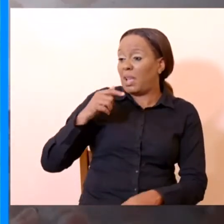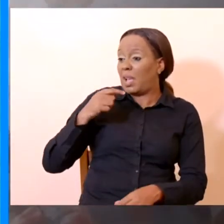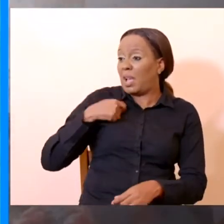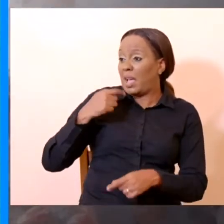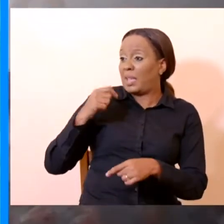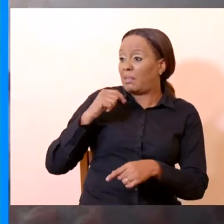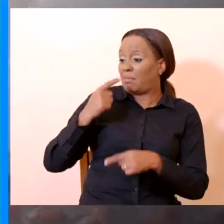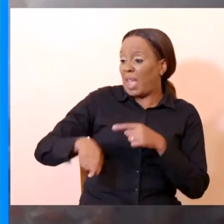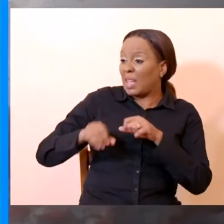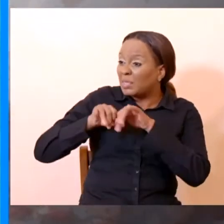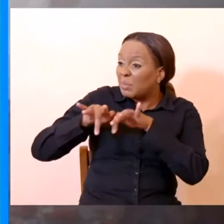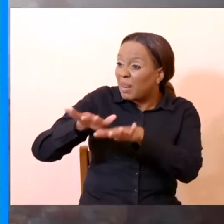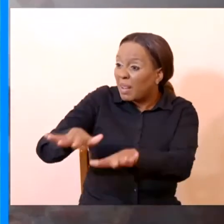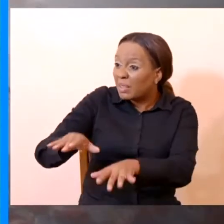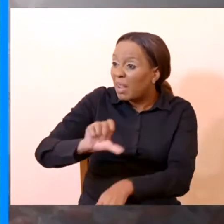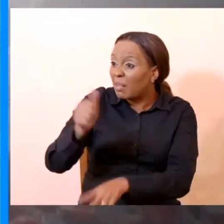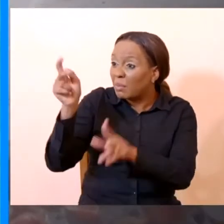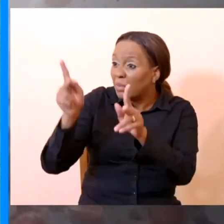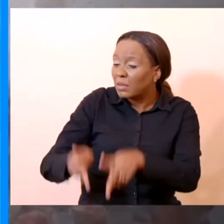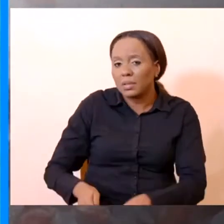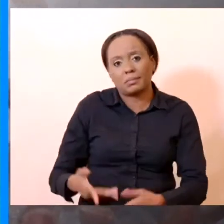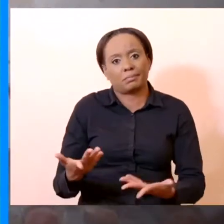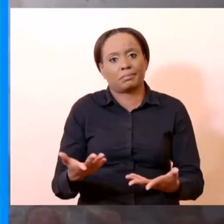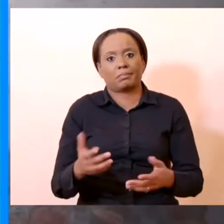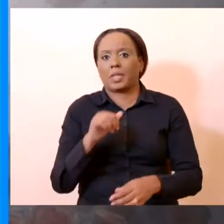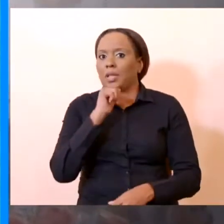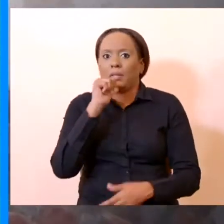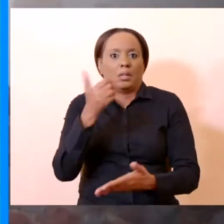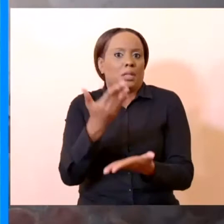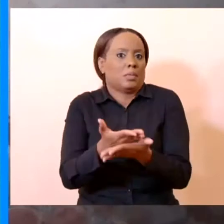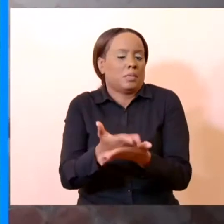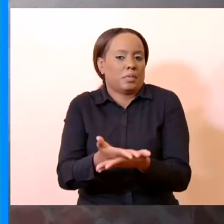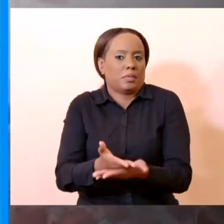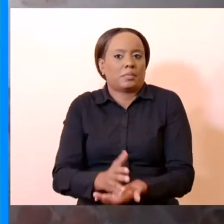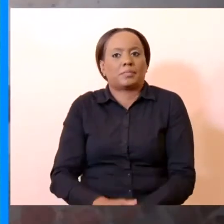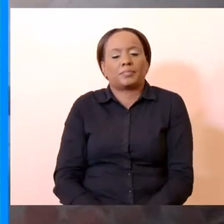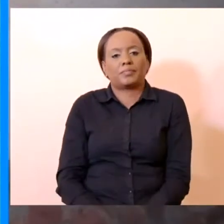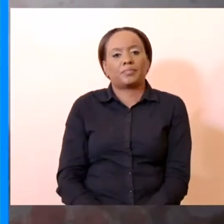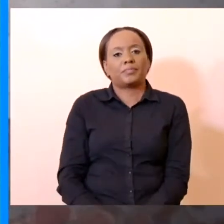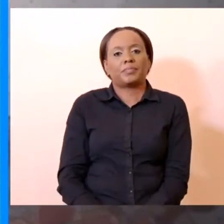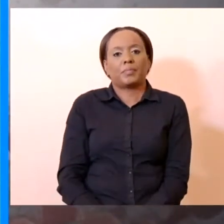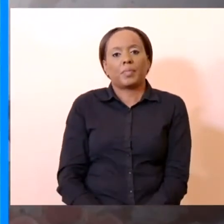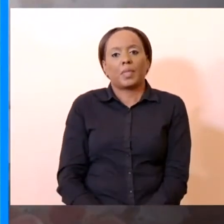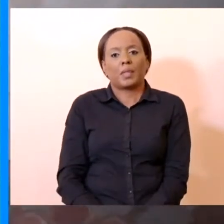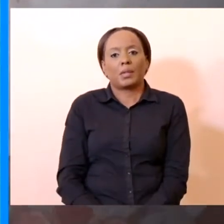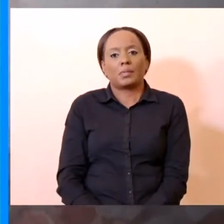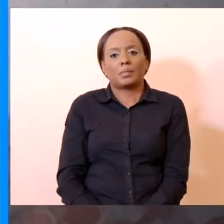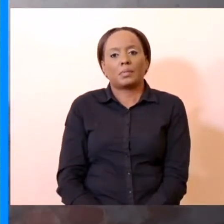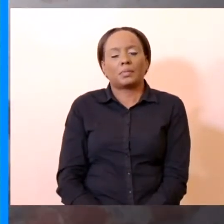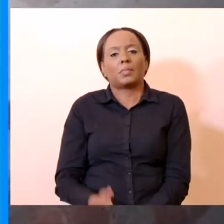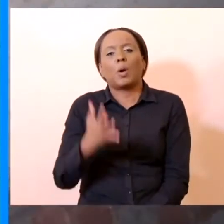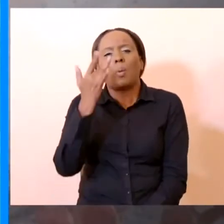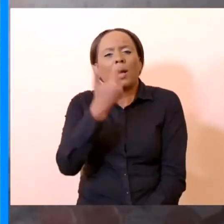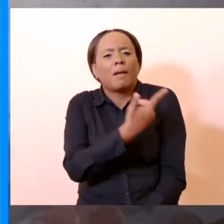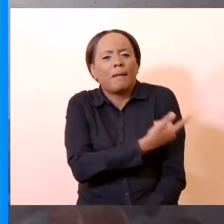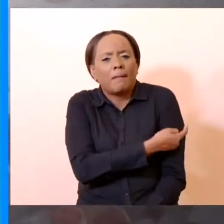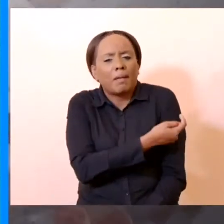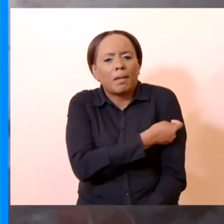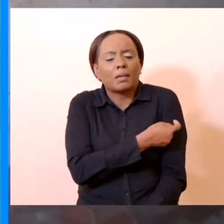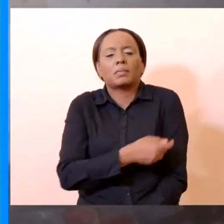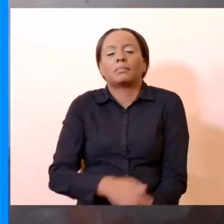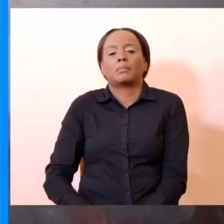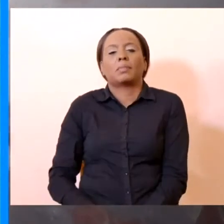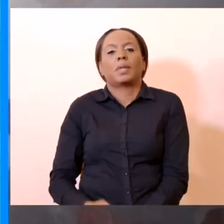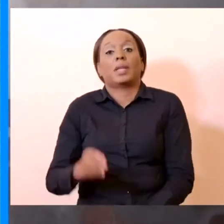early evidence from the AstraZeneca vaccine. All that the vaccine is therefore doing is preventing you from getting a serious